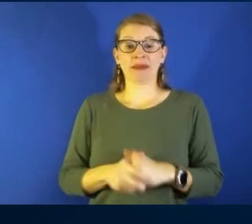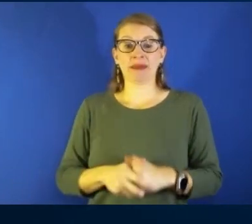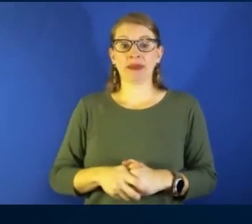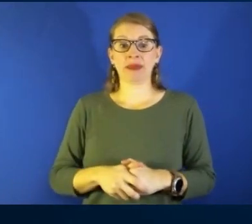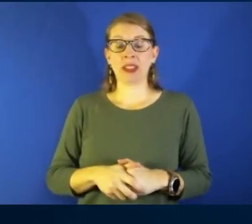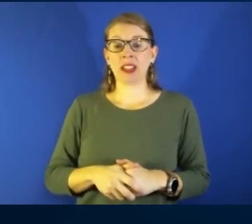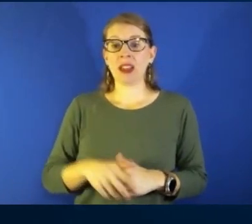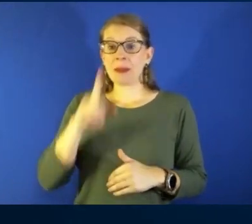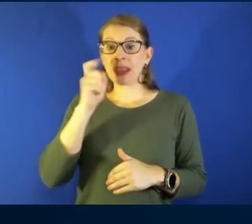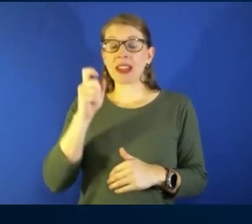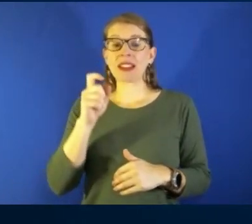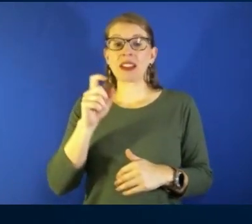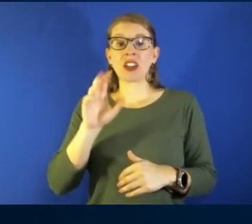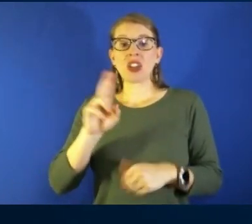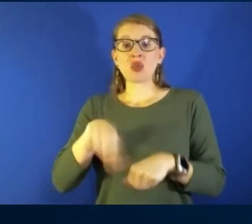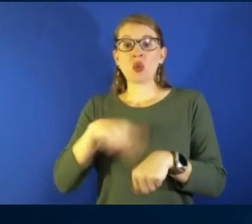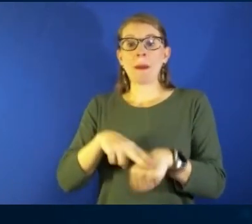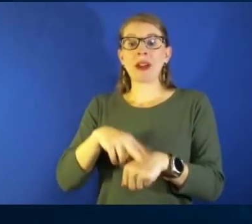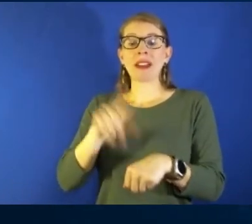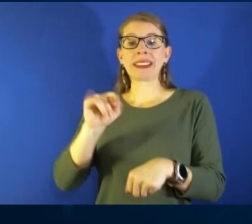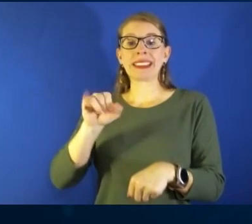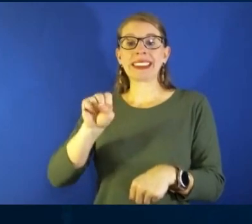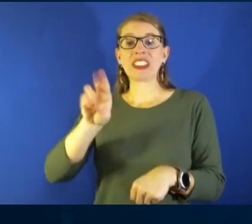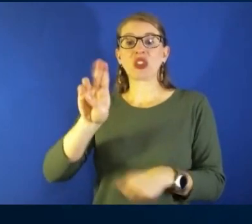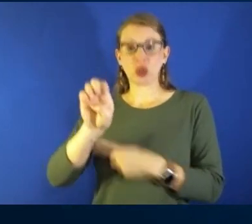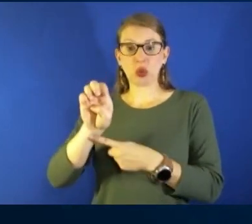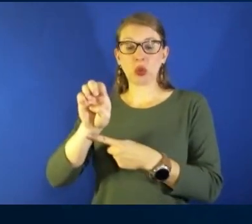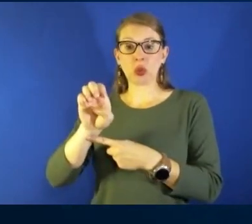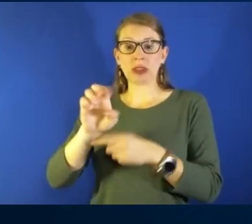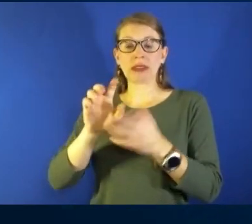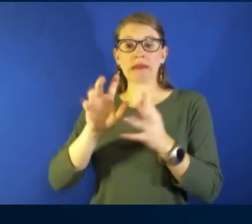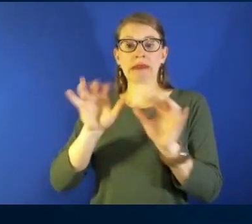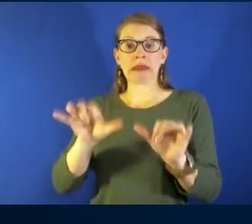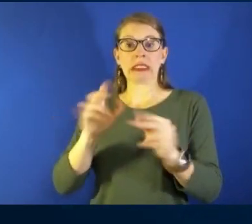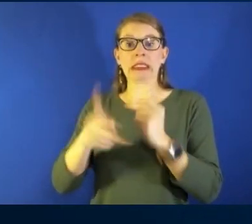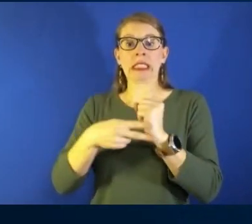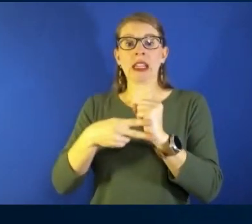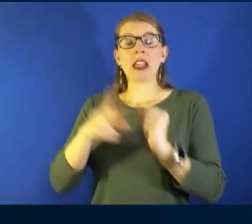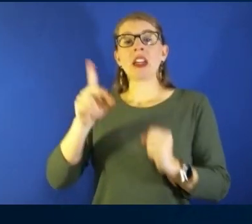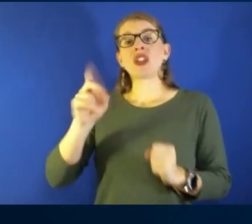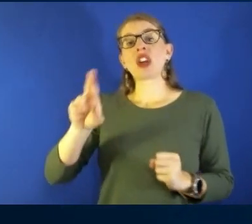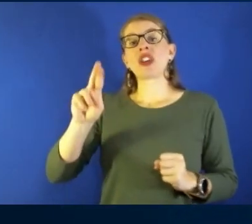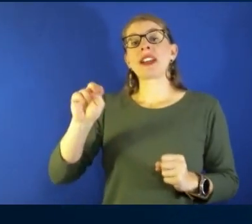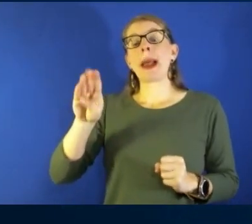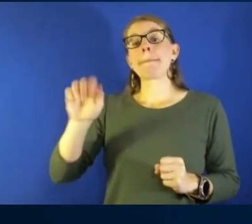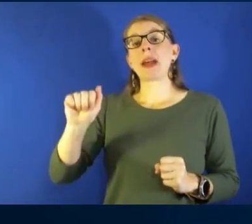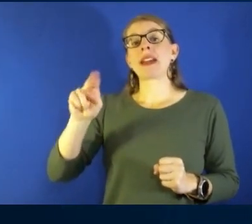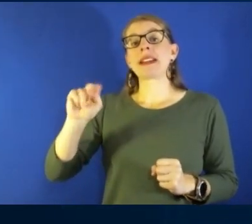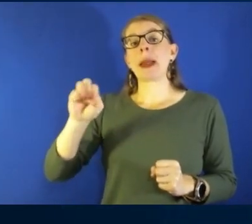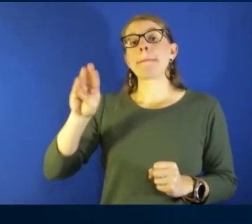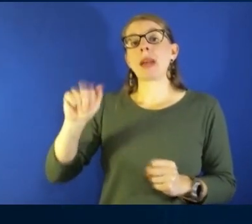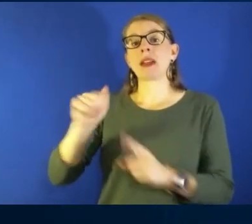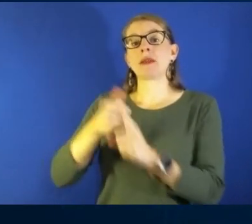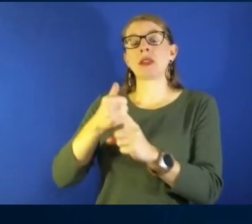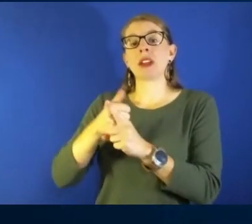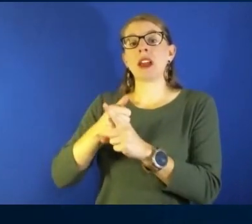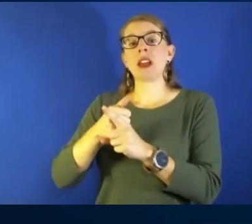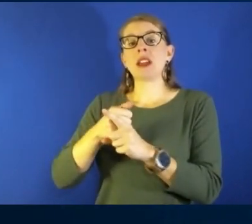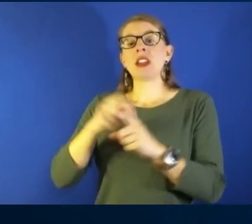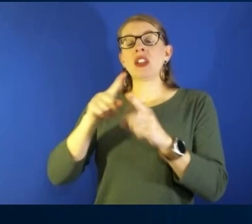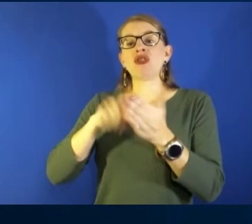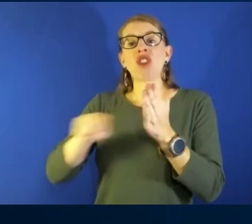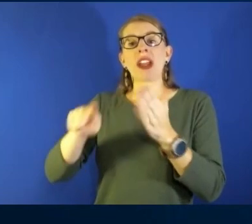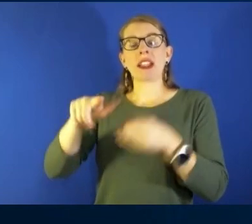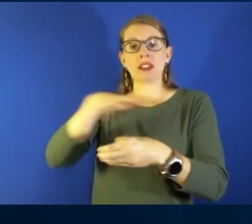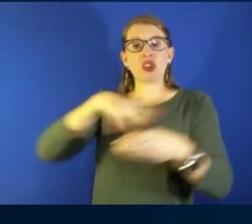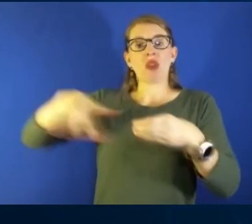tissue. And what is that right there that he's holding? That's a Geiger counter. So Dr. Neba is checking the surrounding area to make sure that